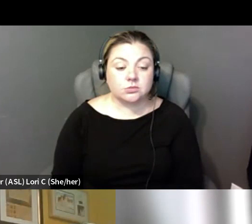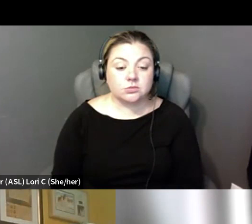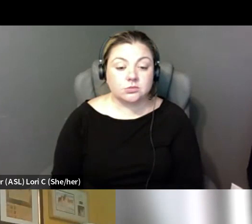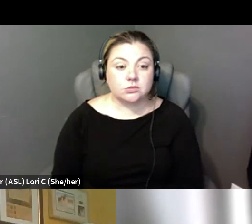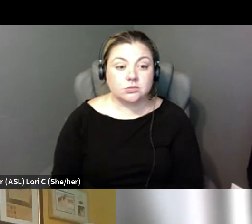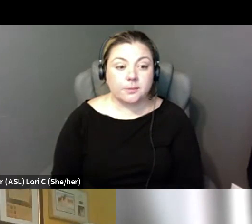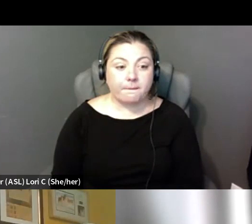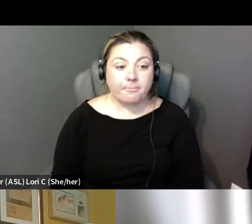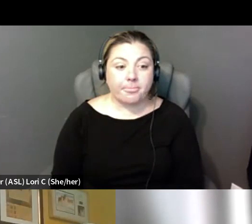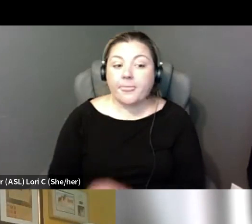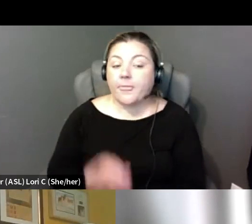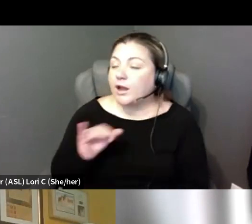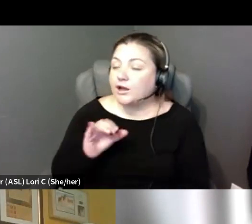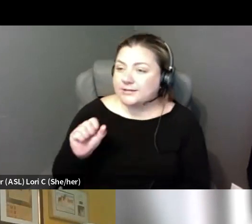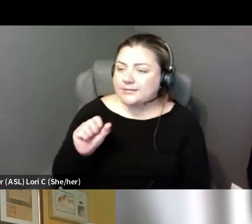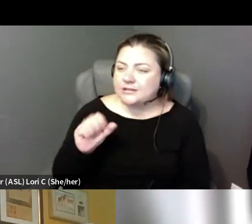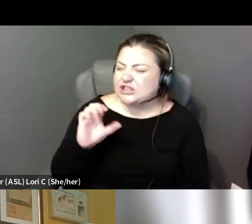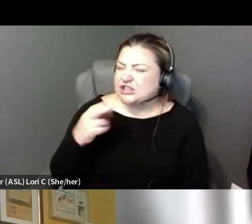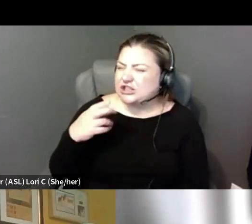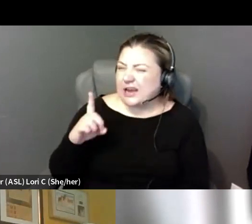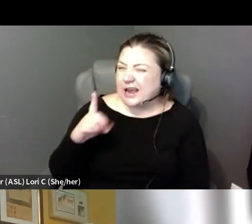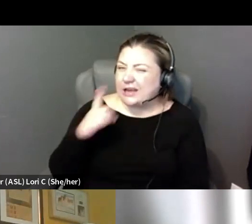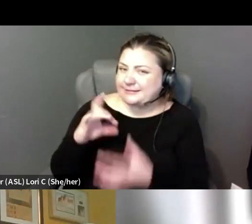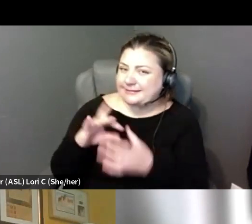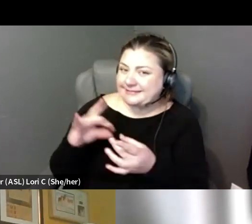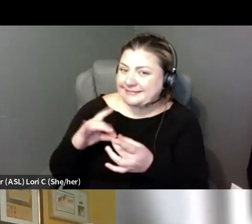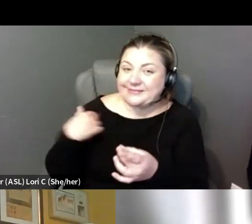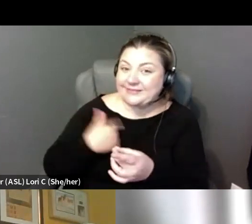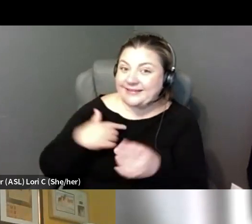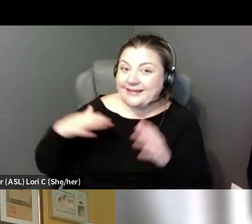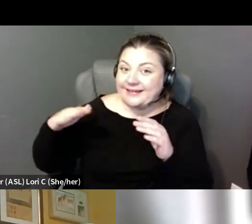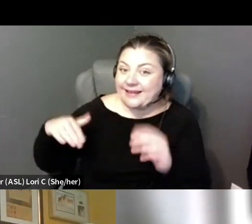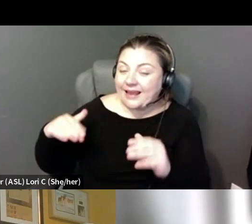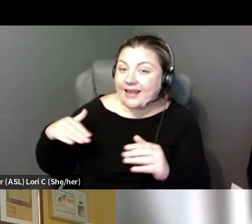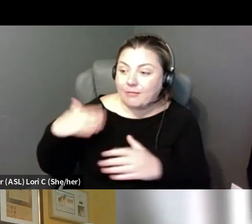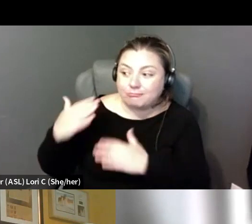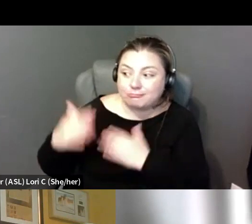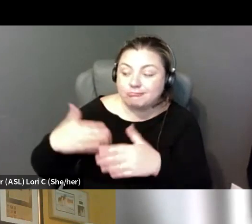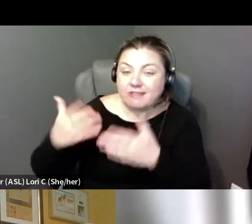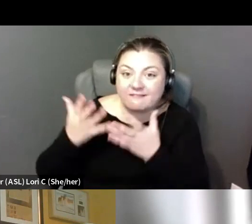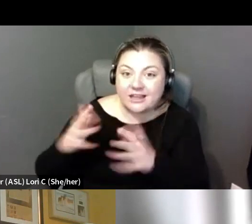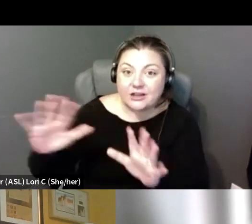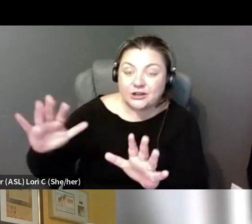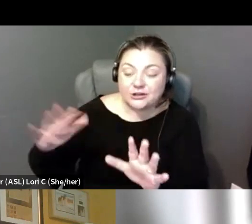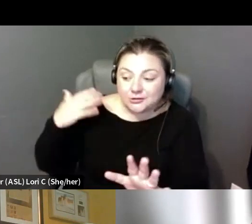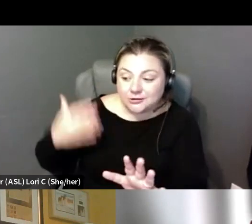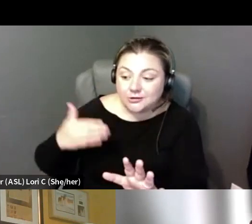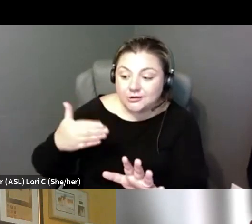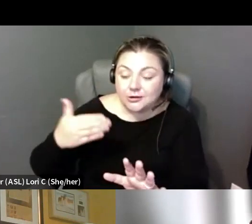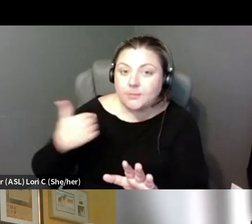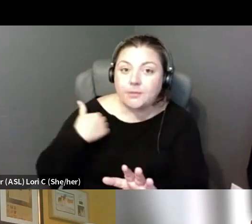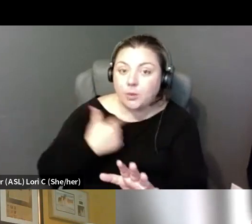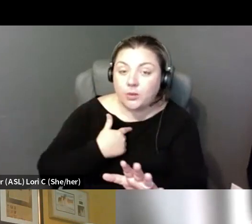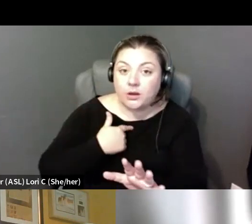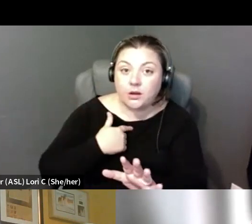I mean, I think to Chad's point, we're not there yet, but in terms of compensating consumers participating, as